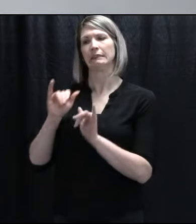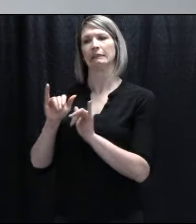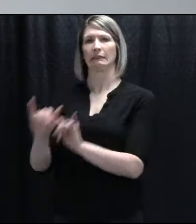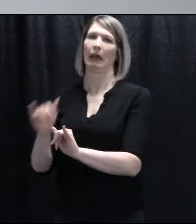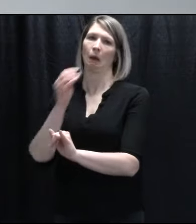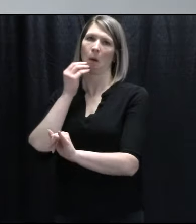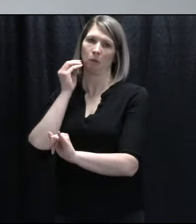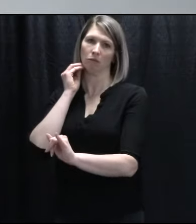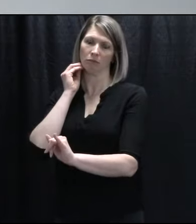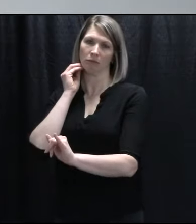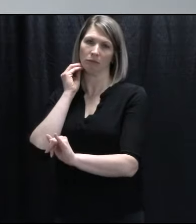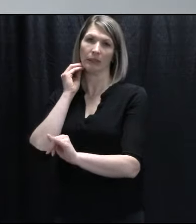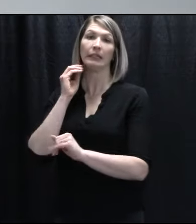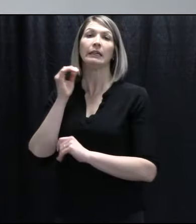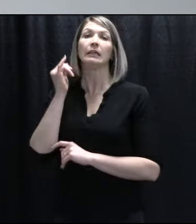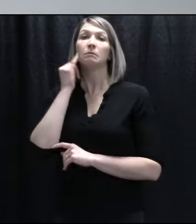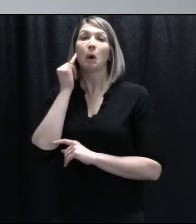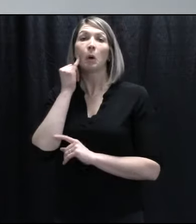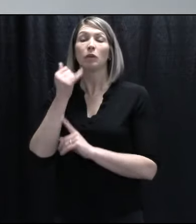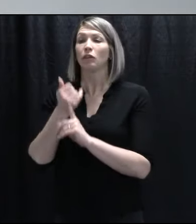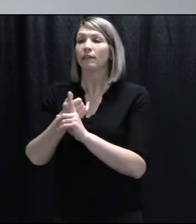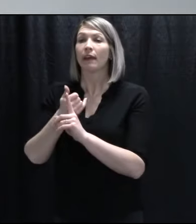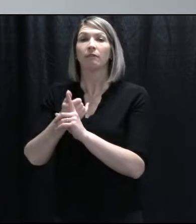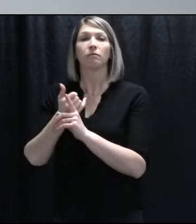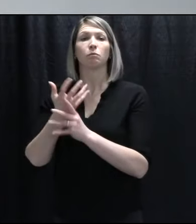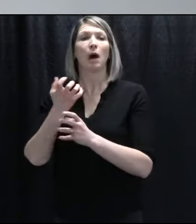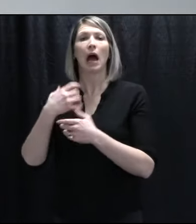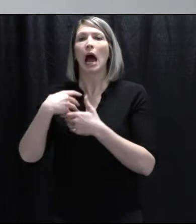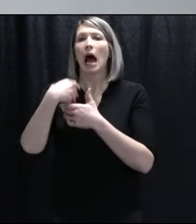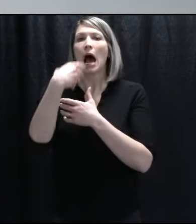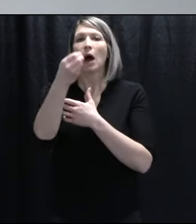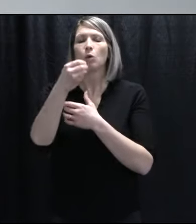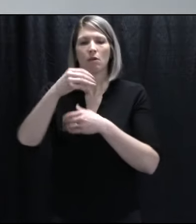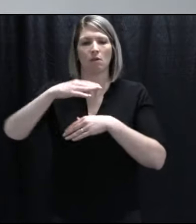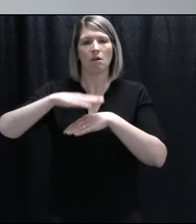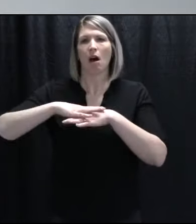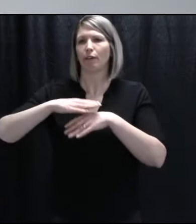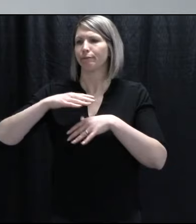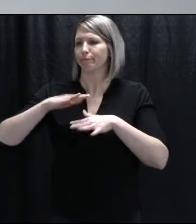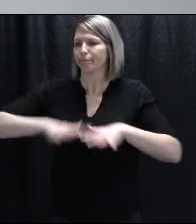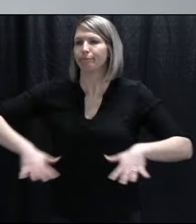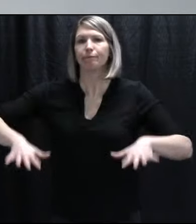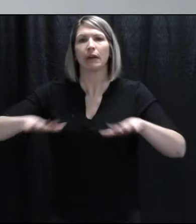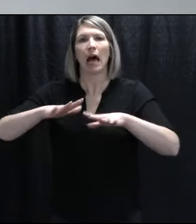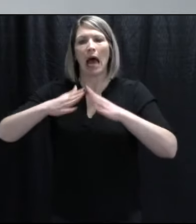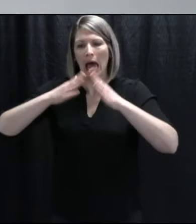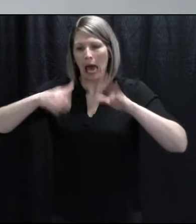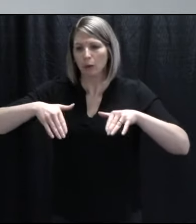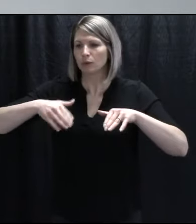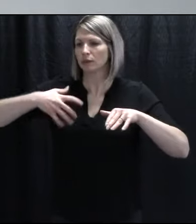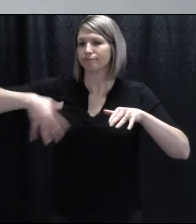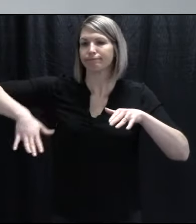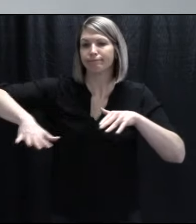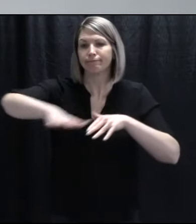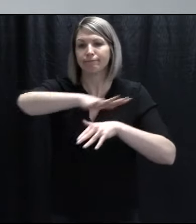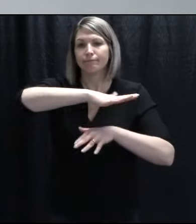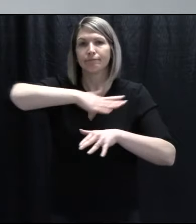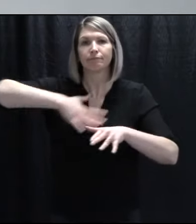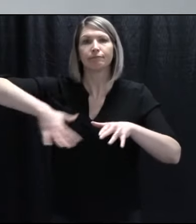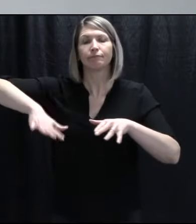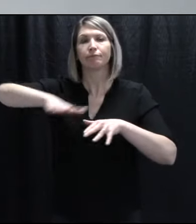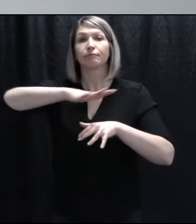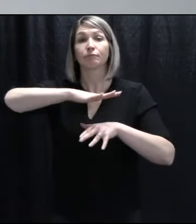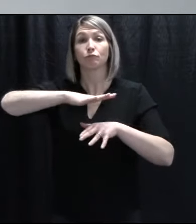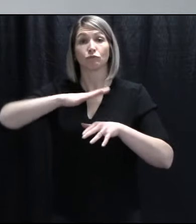If people want to go outside around their property, on their property, that's certainly okay, as provided that they are